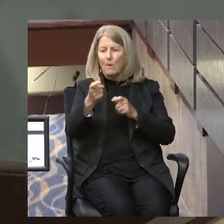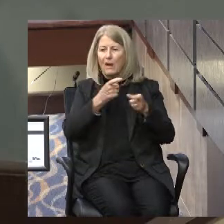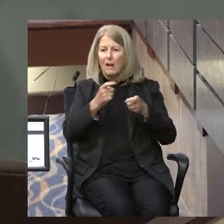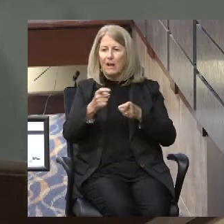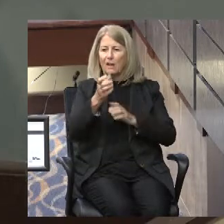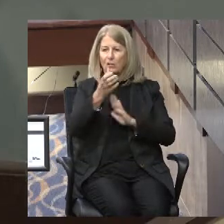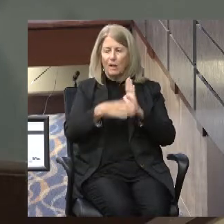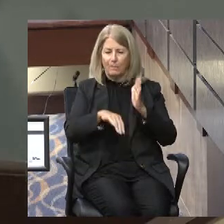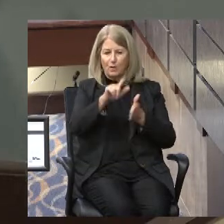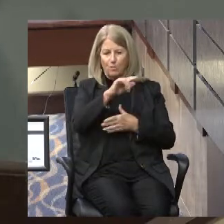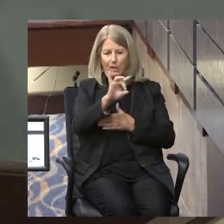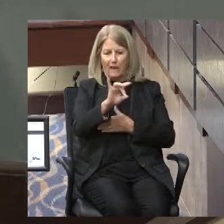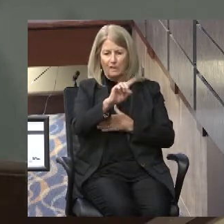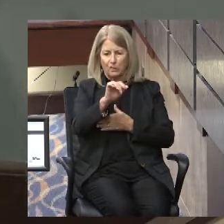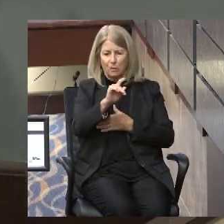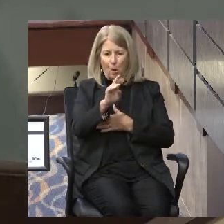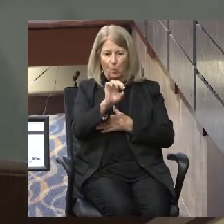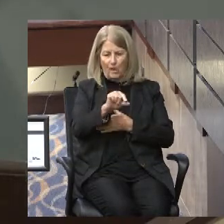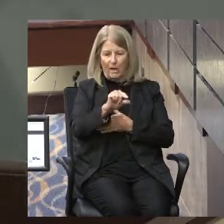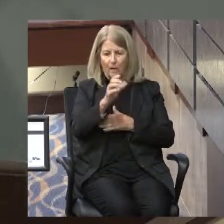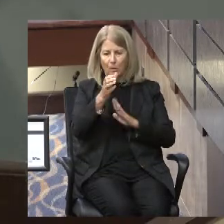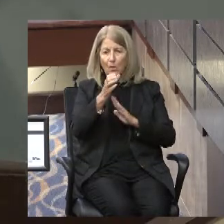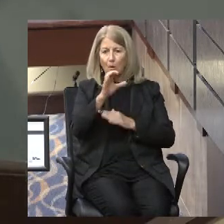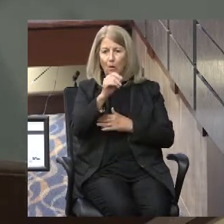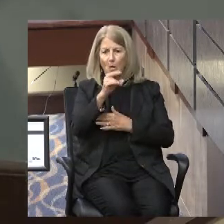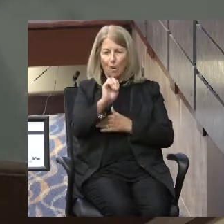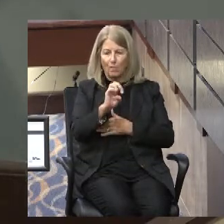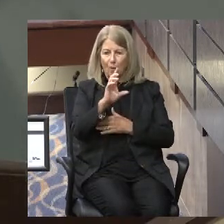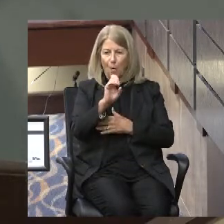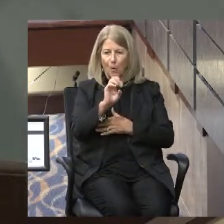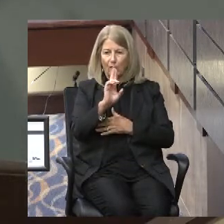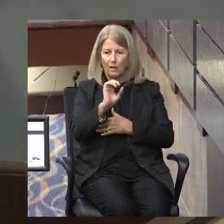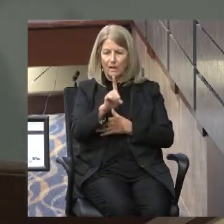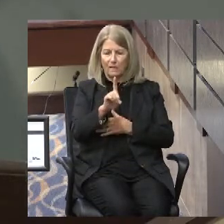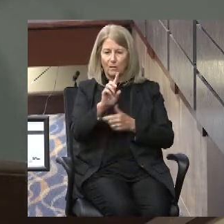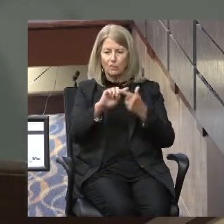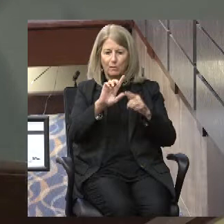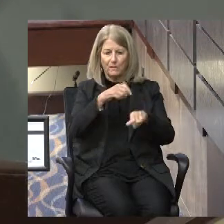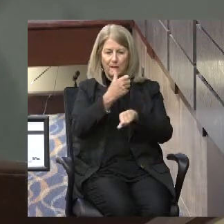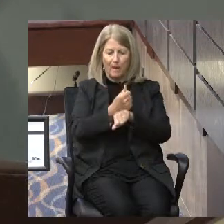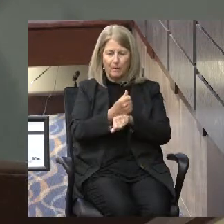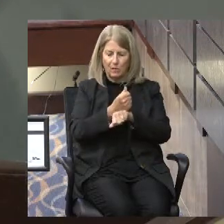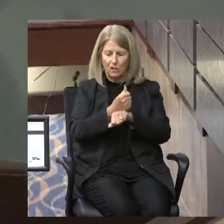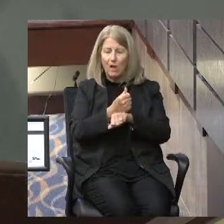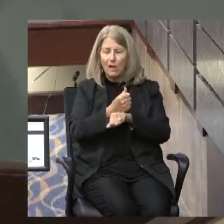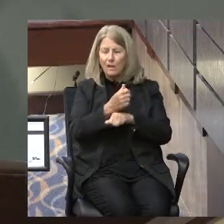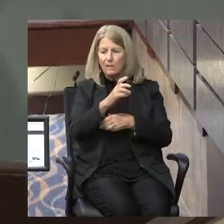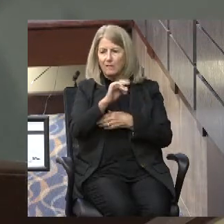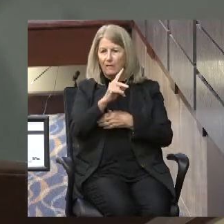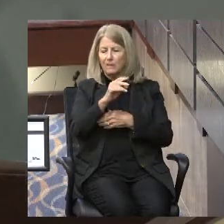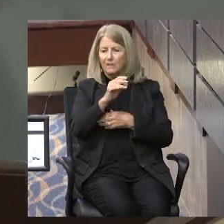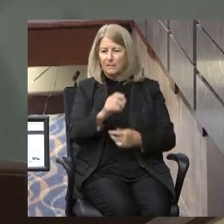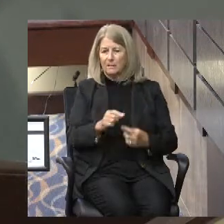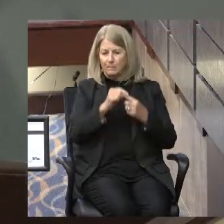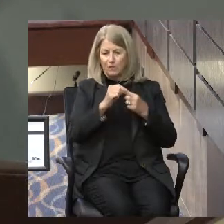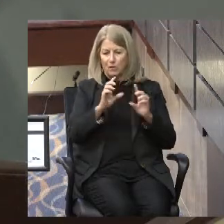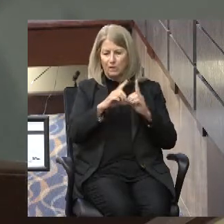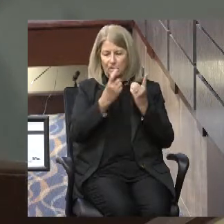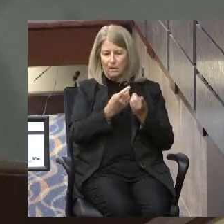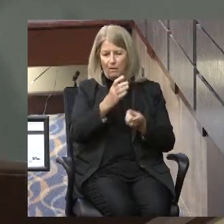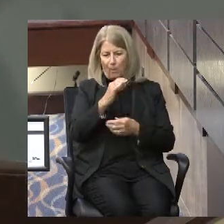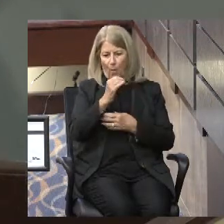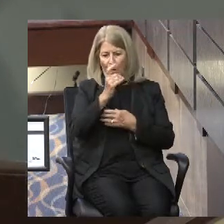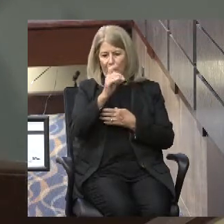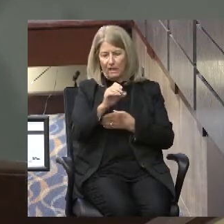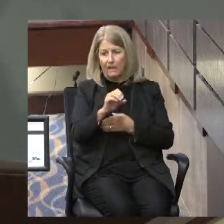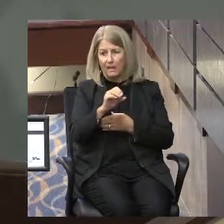28 zoning of the Code of Ordinances of the City of Waco, Texas, to establish Division 30 Special District, Floyd Casey District, and adding